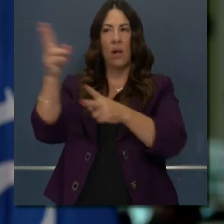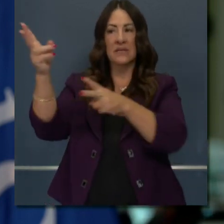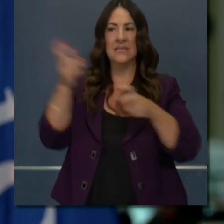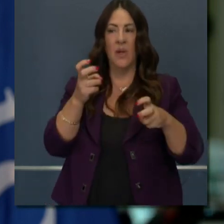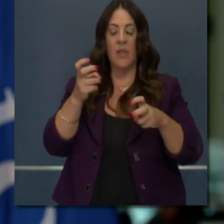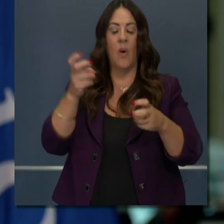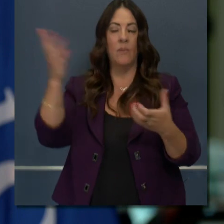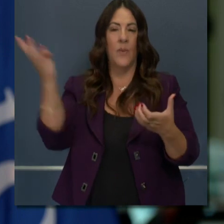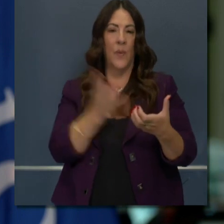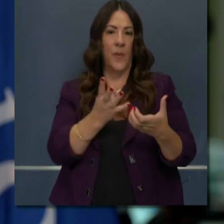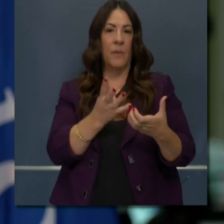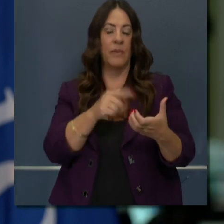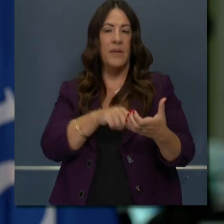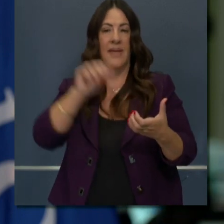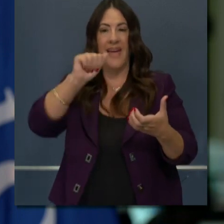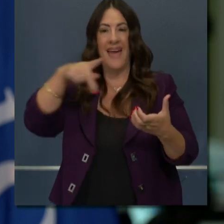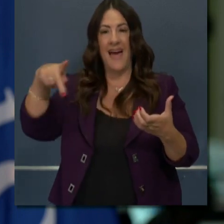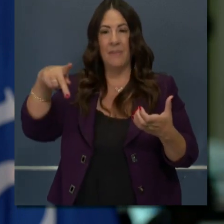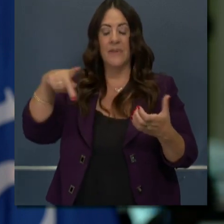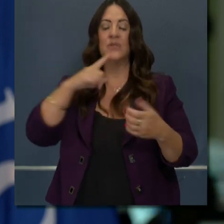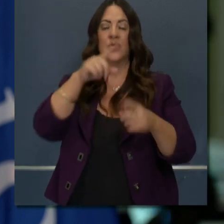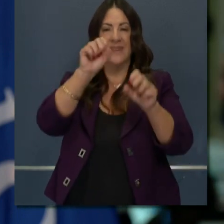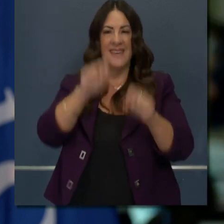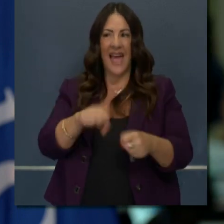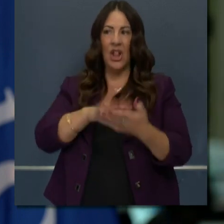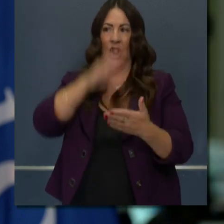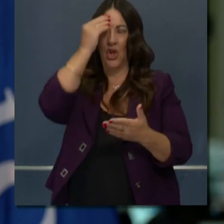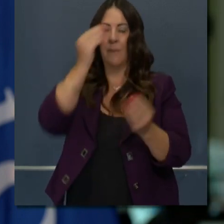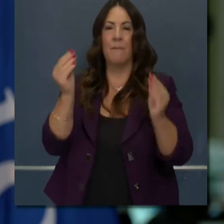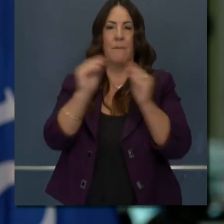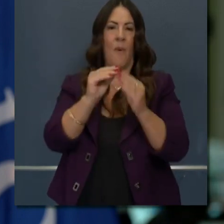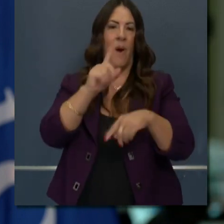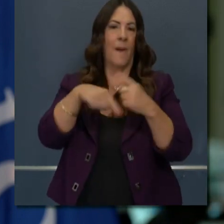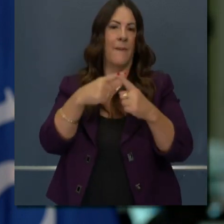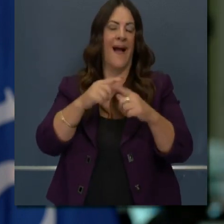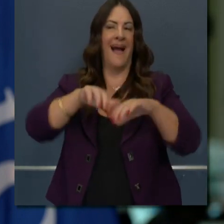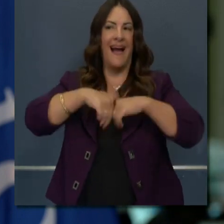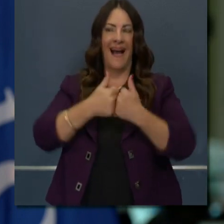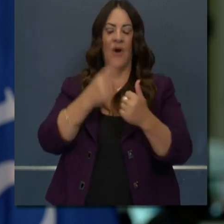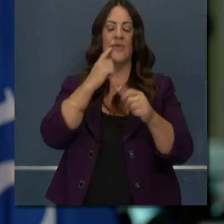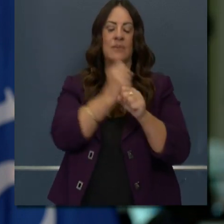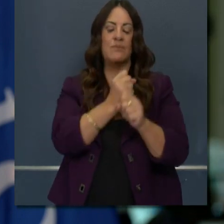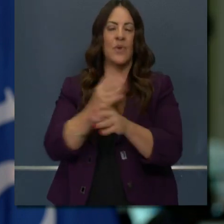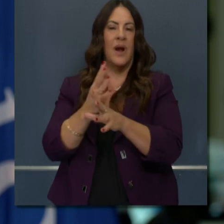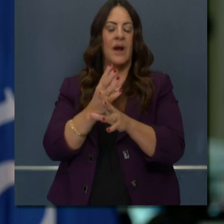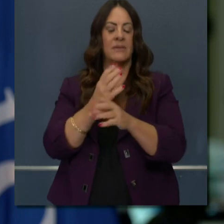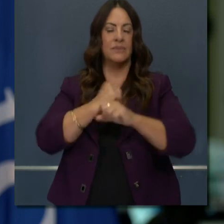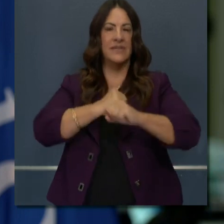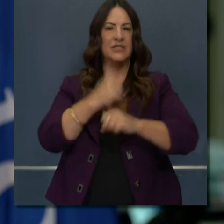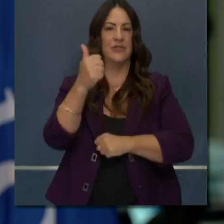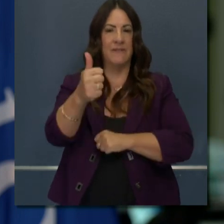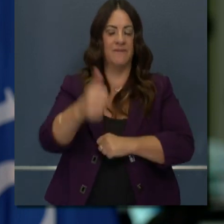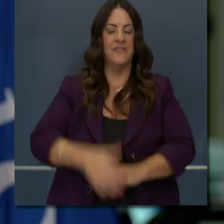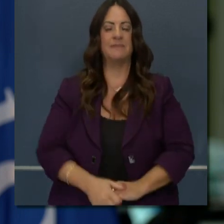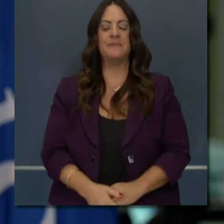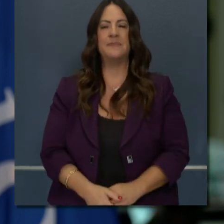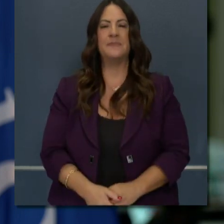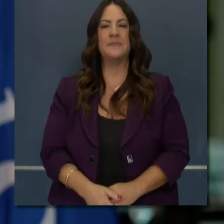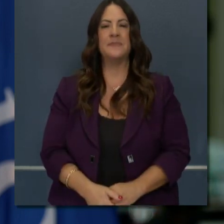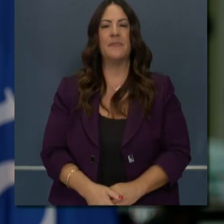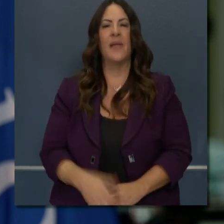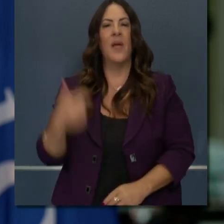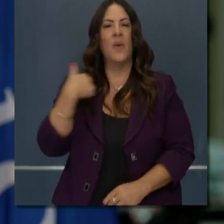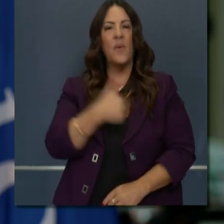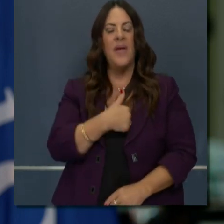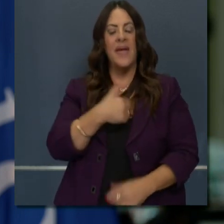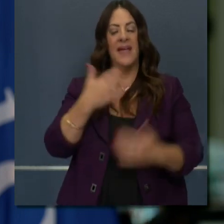so you have one more way of hearing about earthquakes when they occur, so you can take protective measures. Continuing on with our